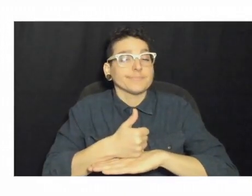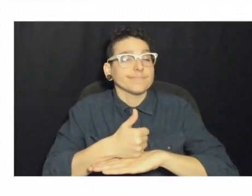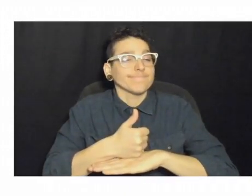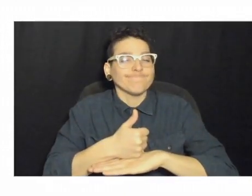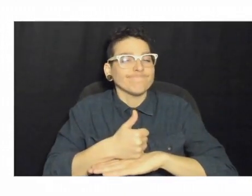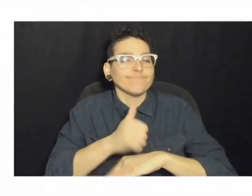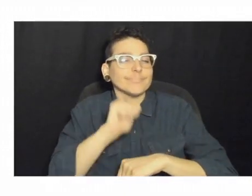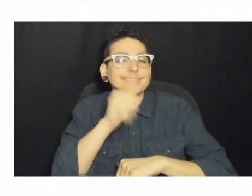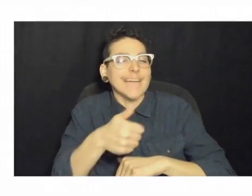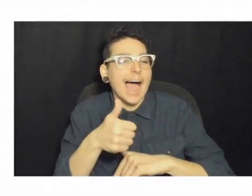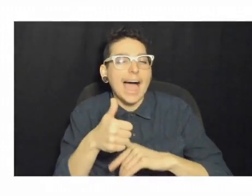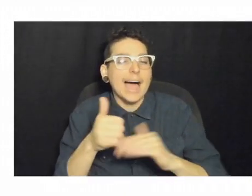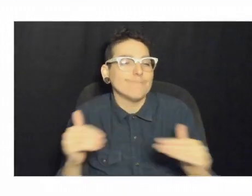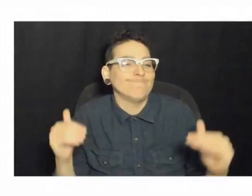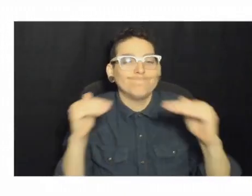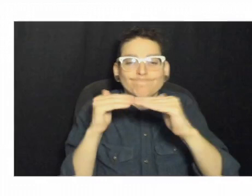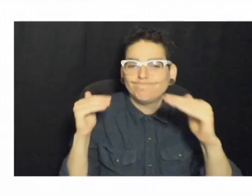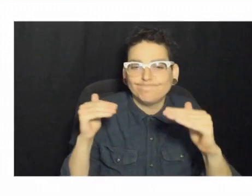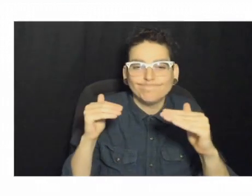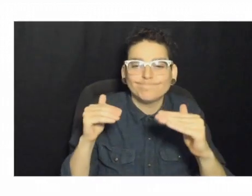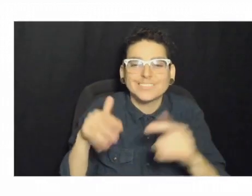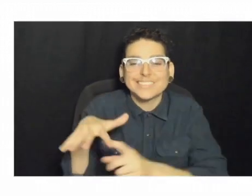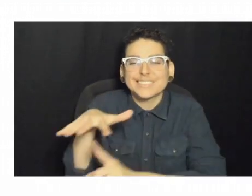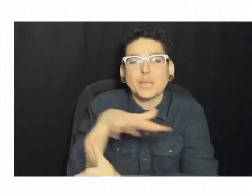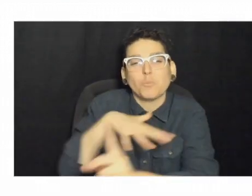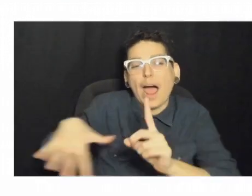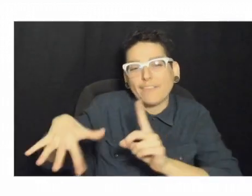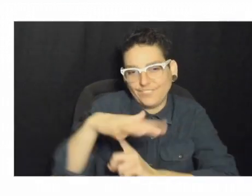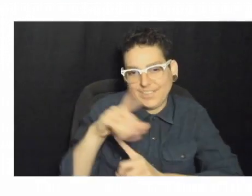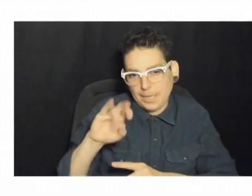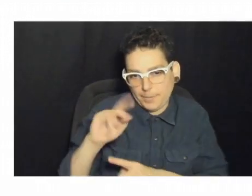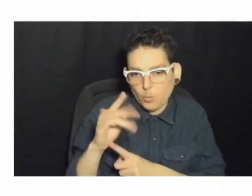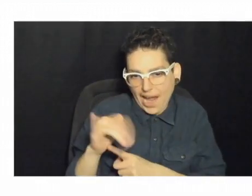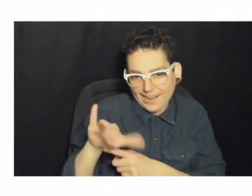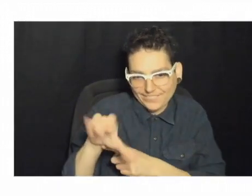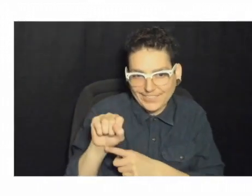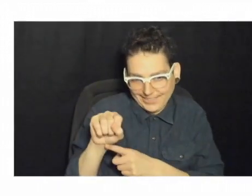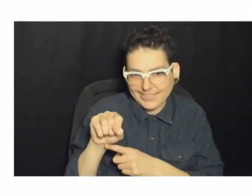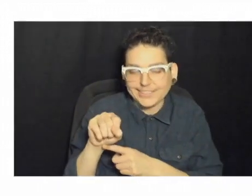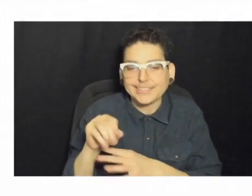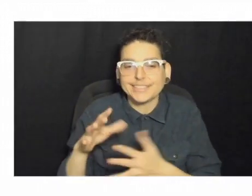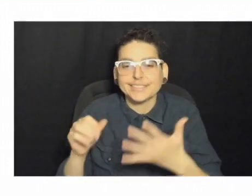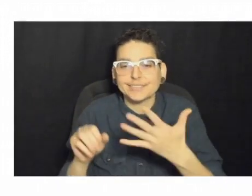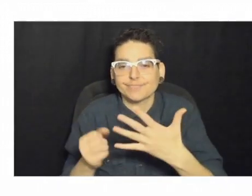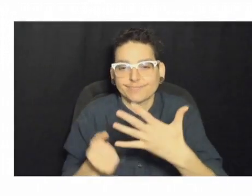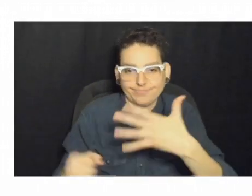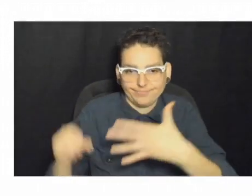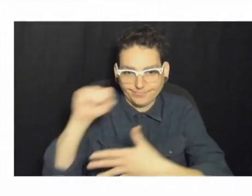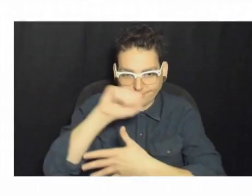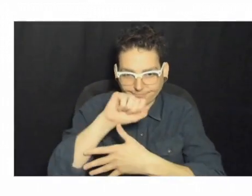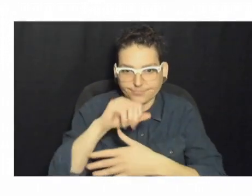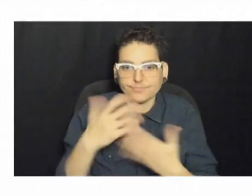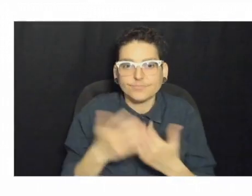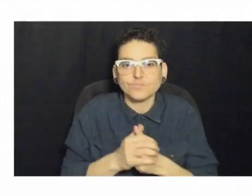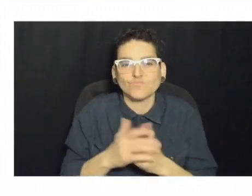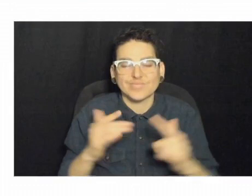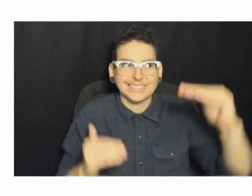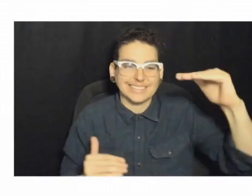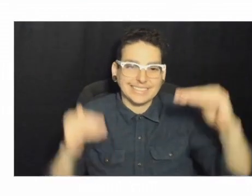between low, mid, and high managerial levels. And so the more that the public